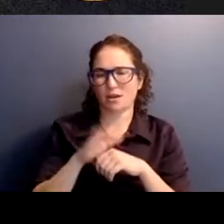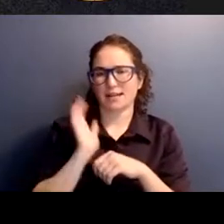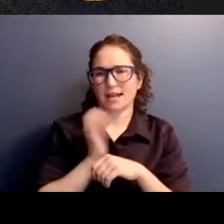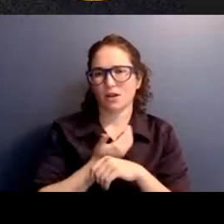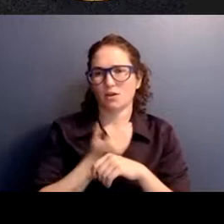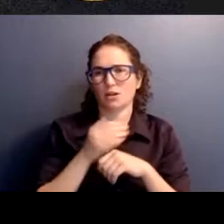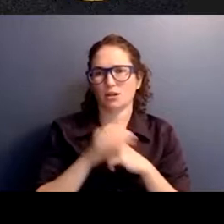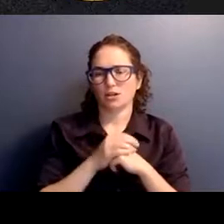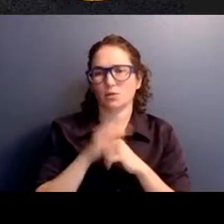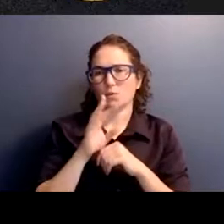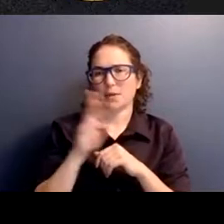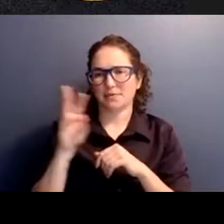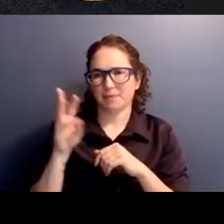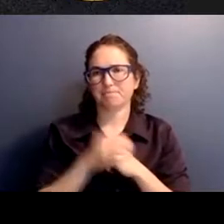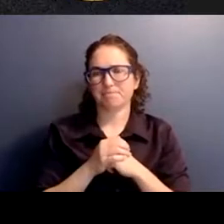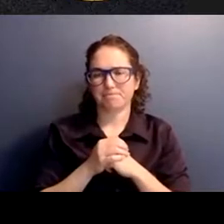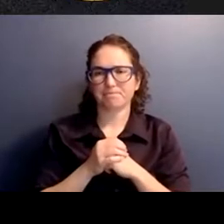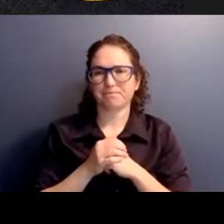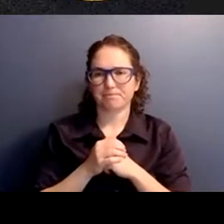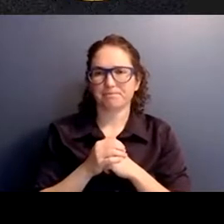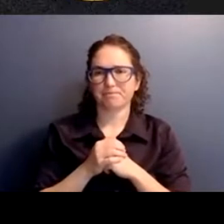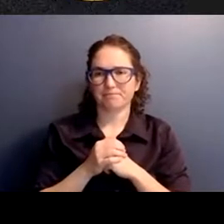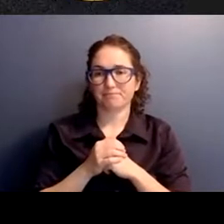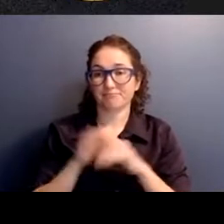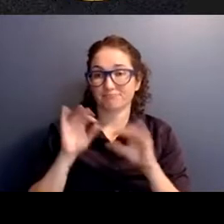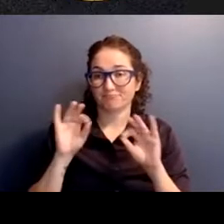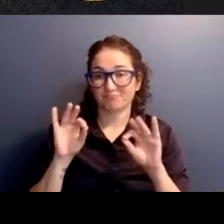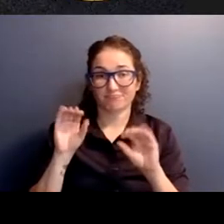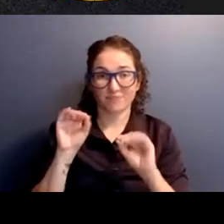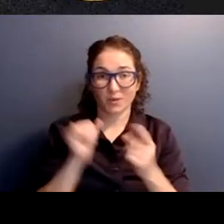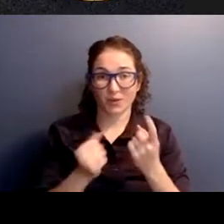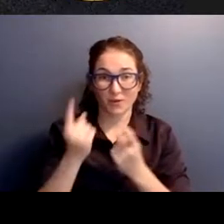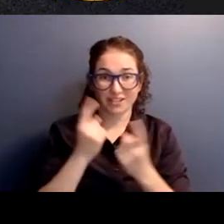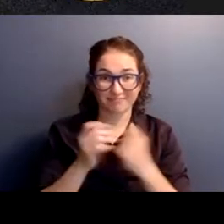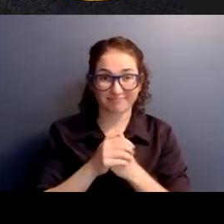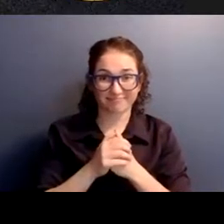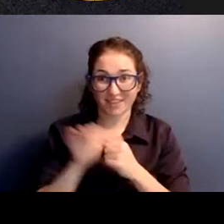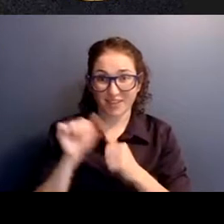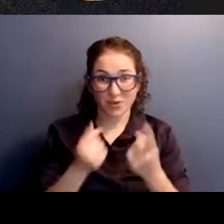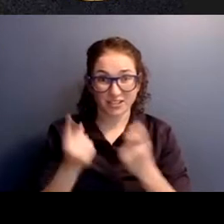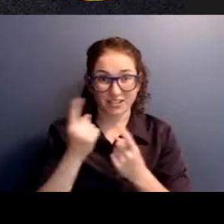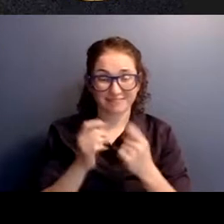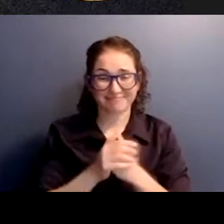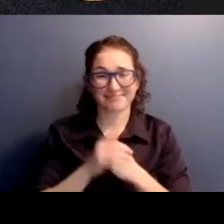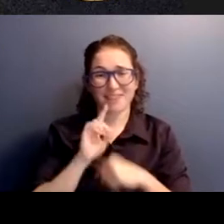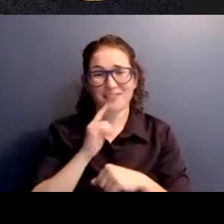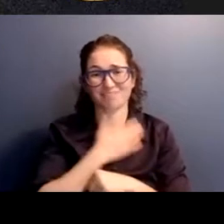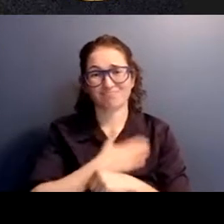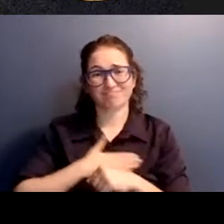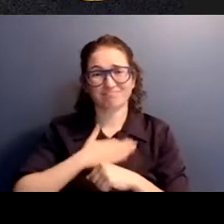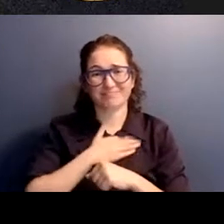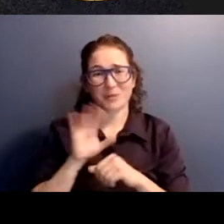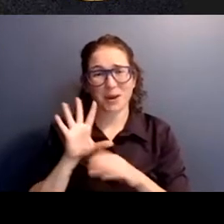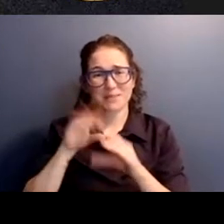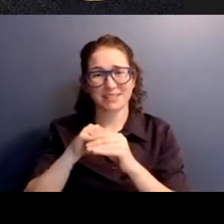726 website. So if there's no more questions, any more questions? I really love the